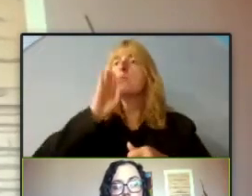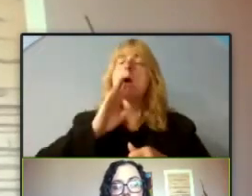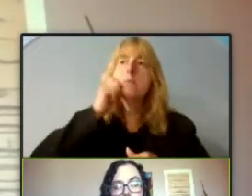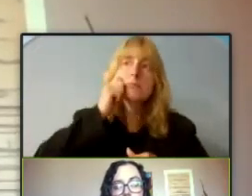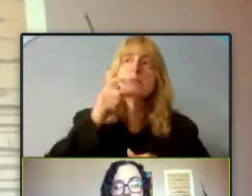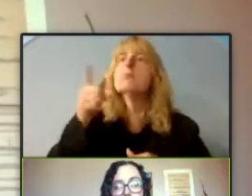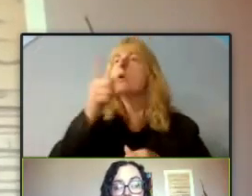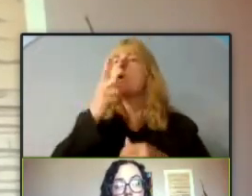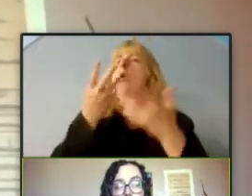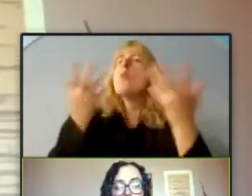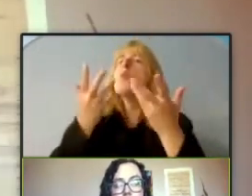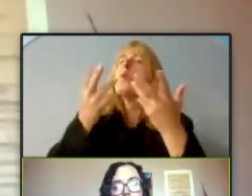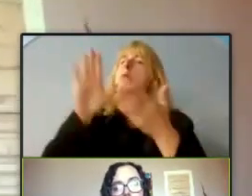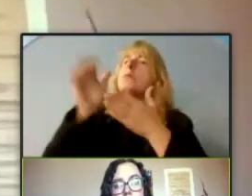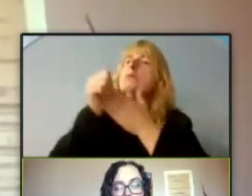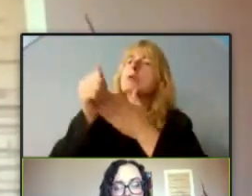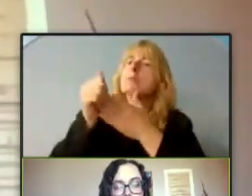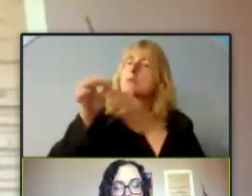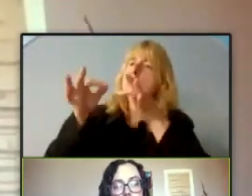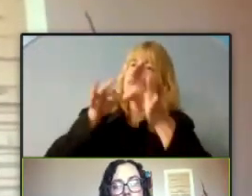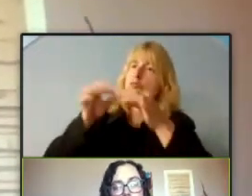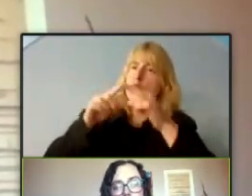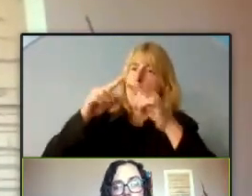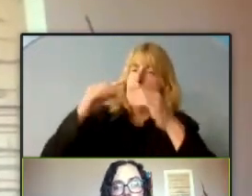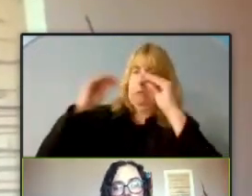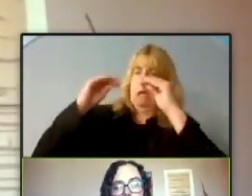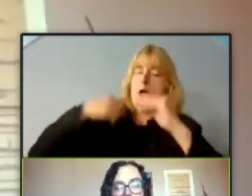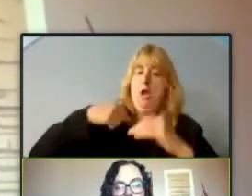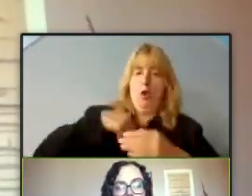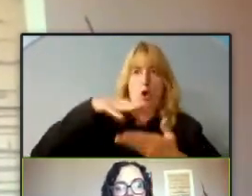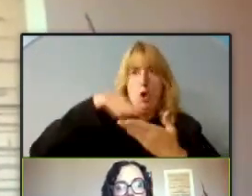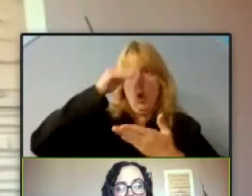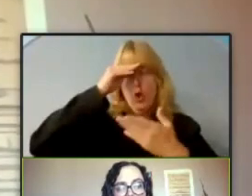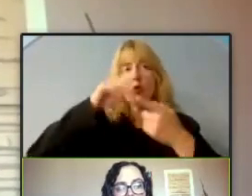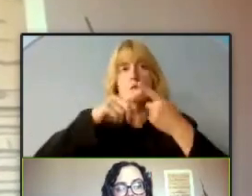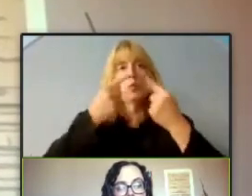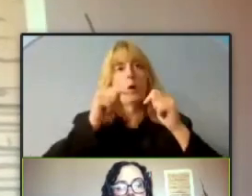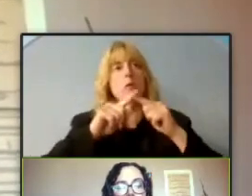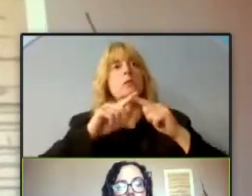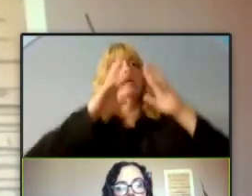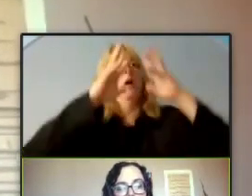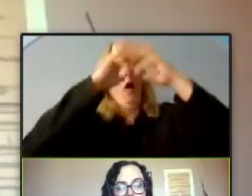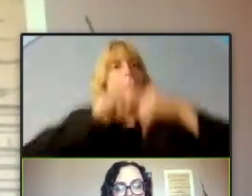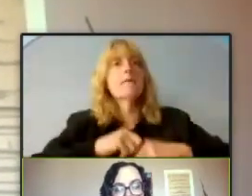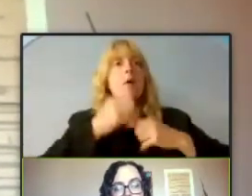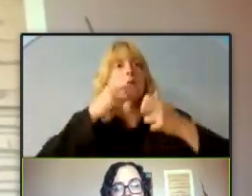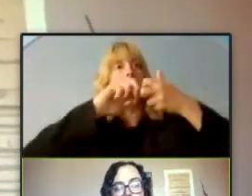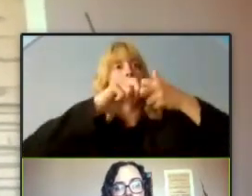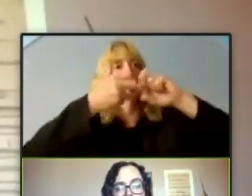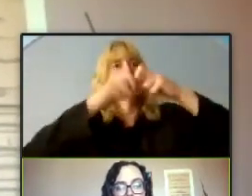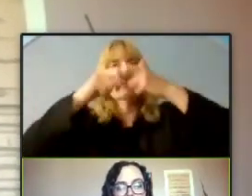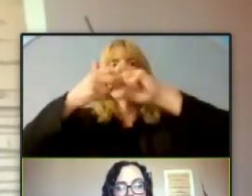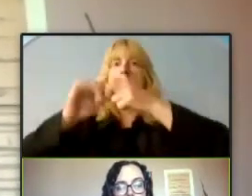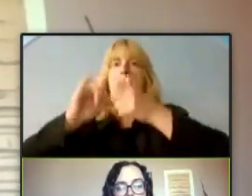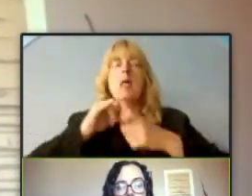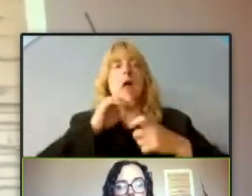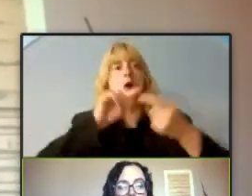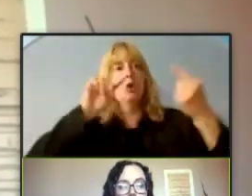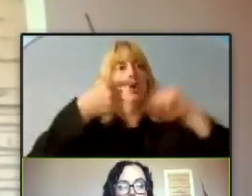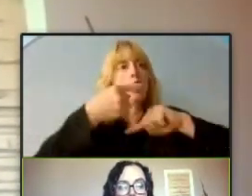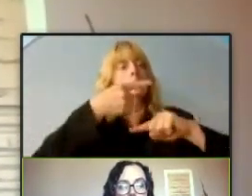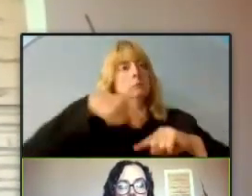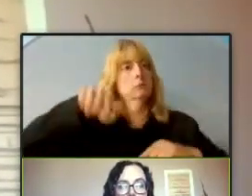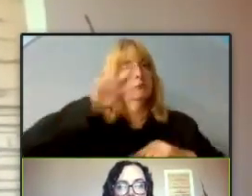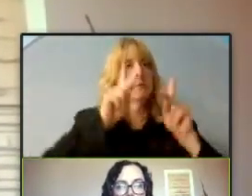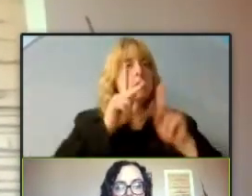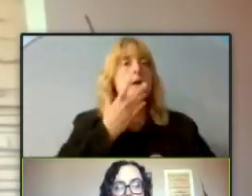folks, including dismantling the police systems. Today, I'm thinking about Breonna Taylor as we respond to this call to action from our Black